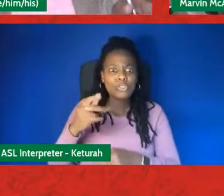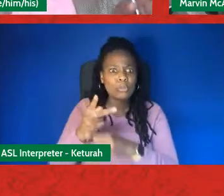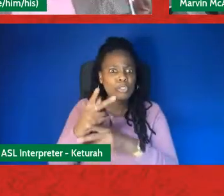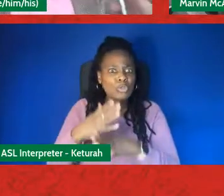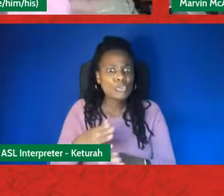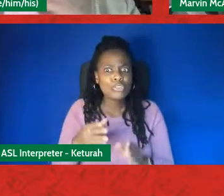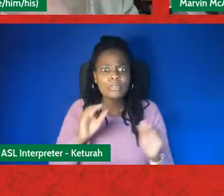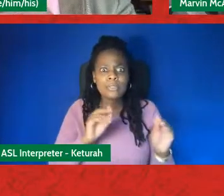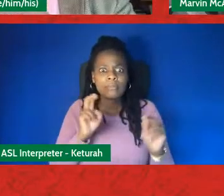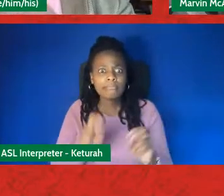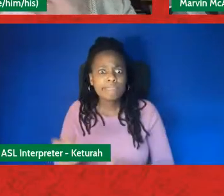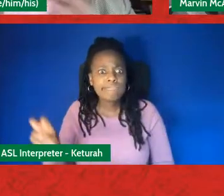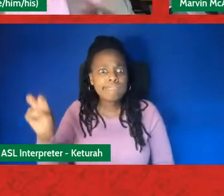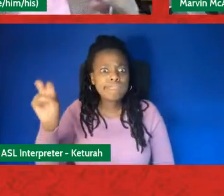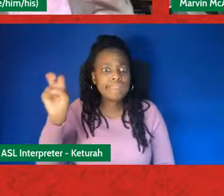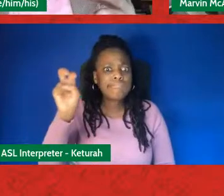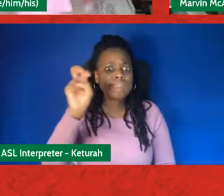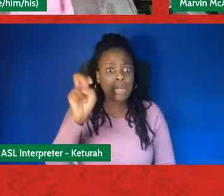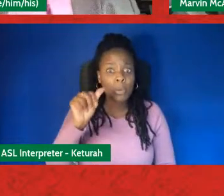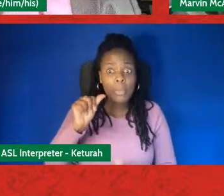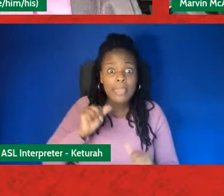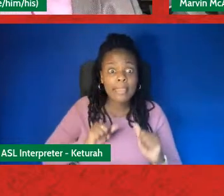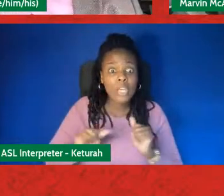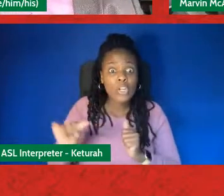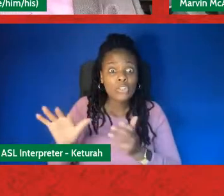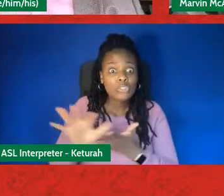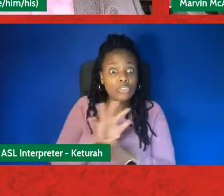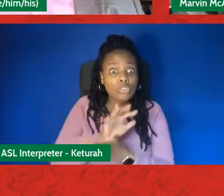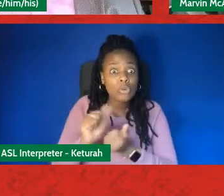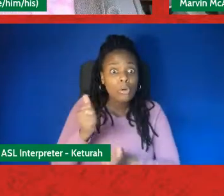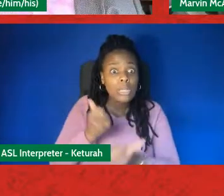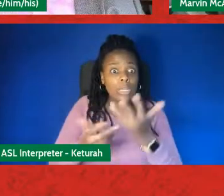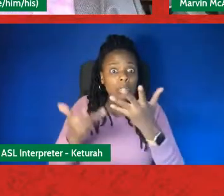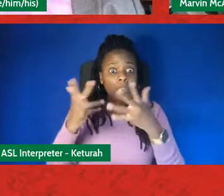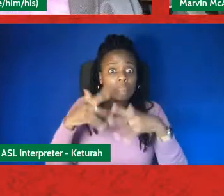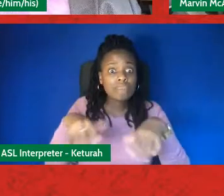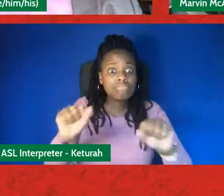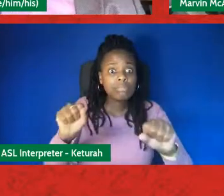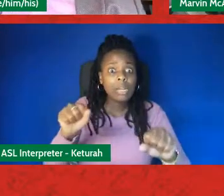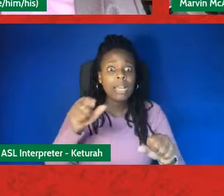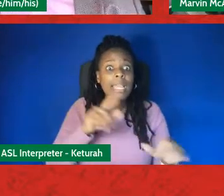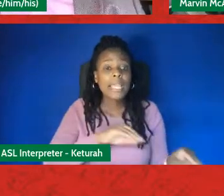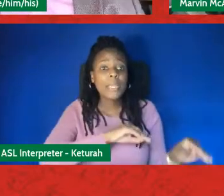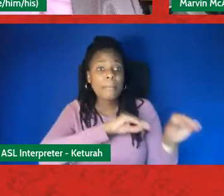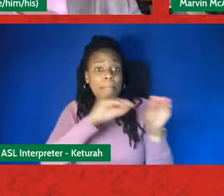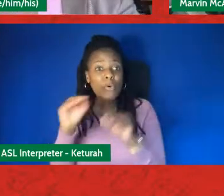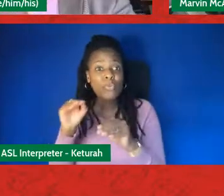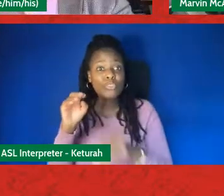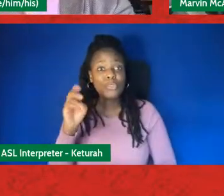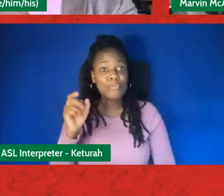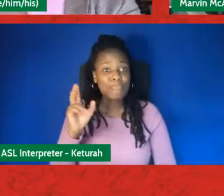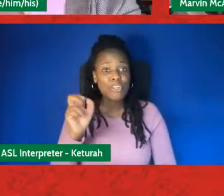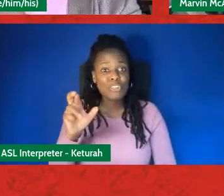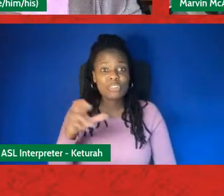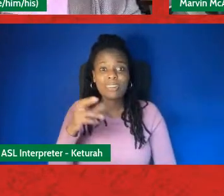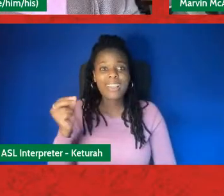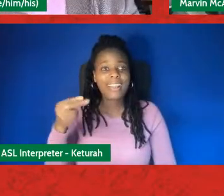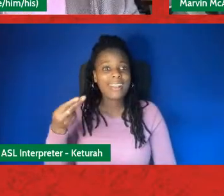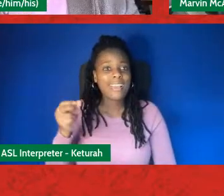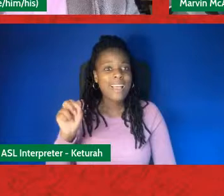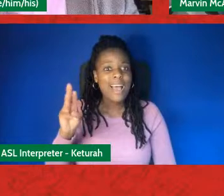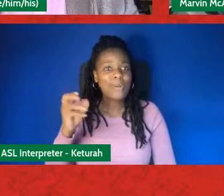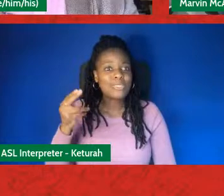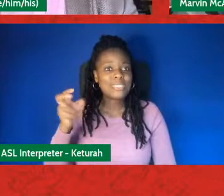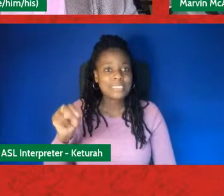to go. When his theater is destroyed at first, he builds it again, another theater at Mercer in Houston, with a block away. So that it's on the site